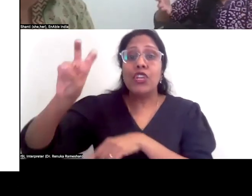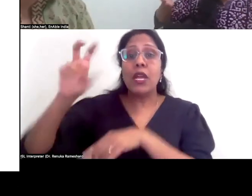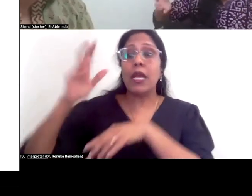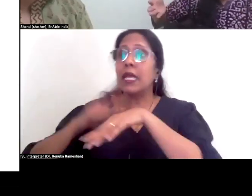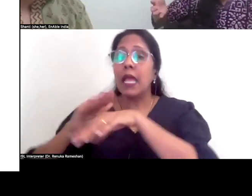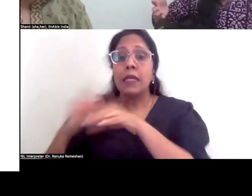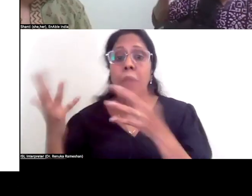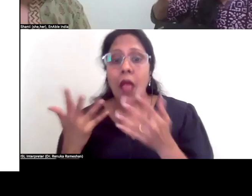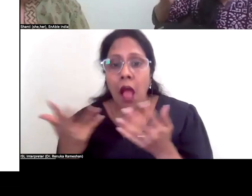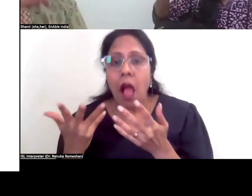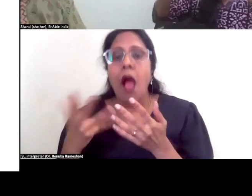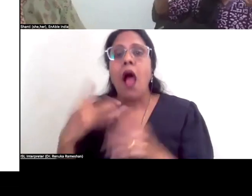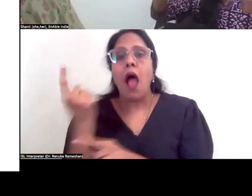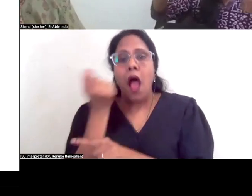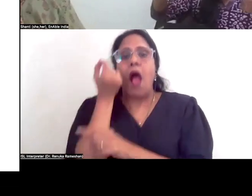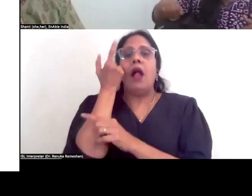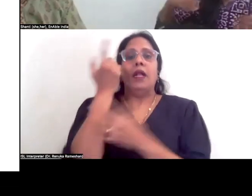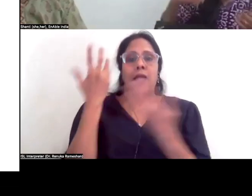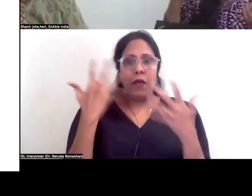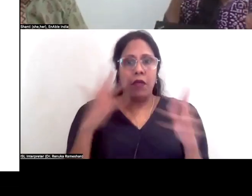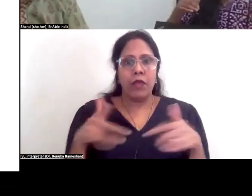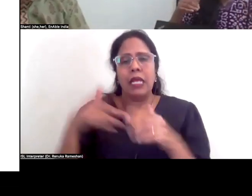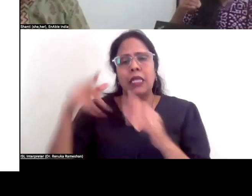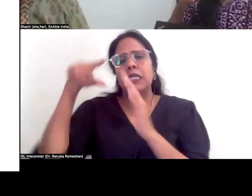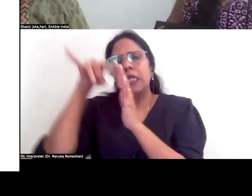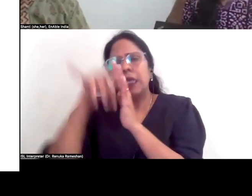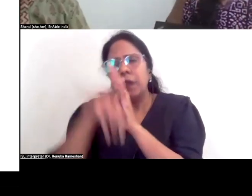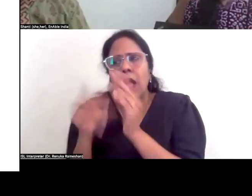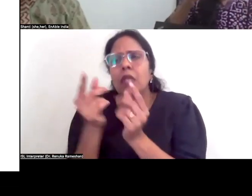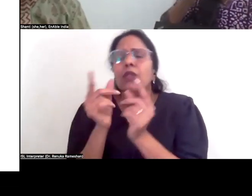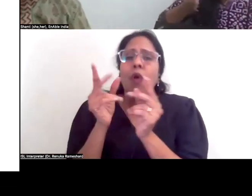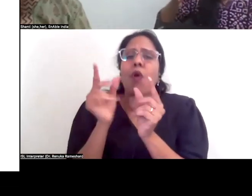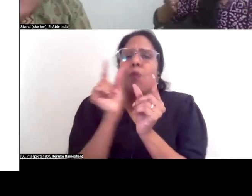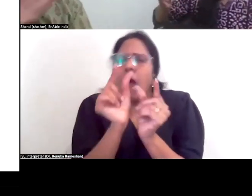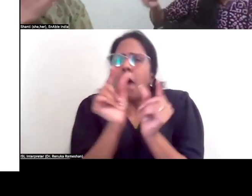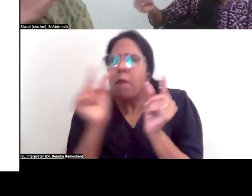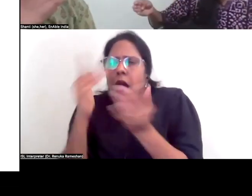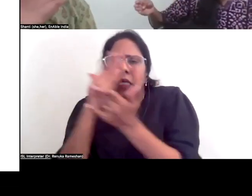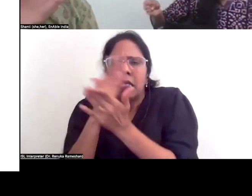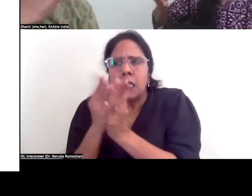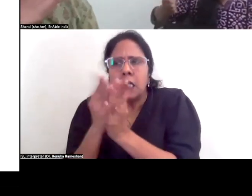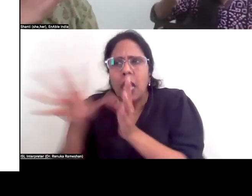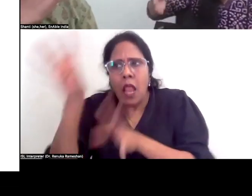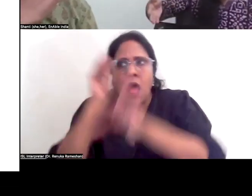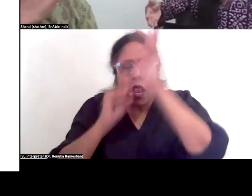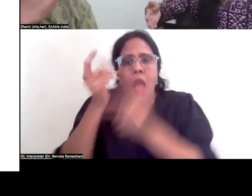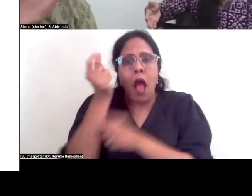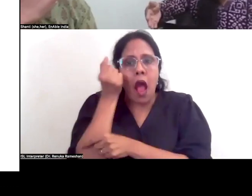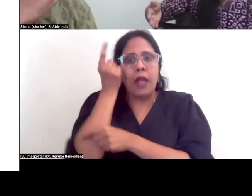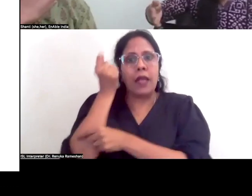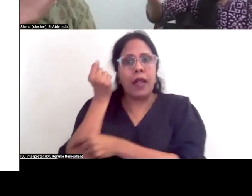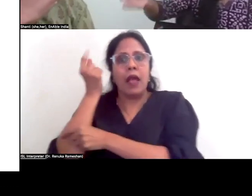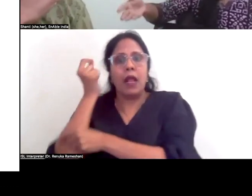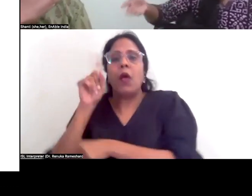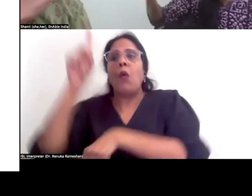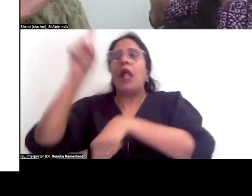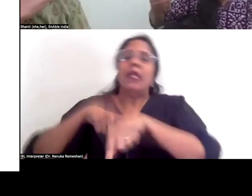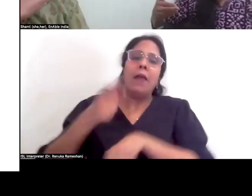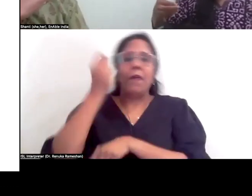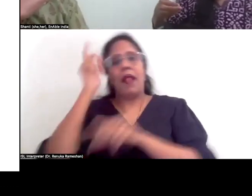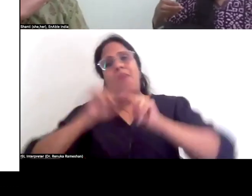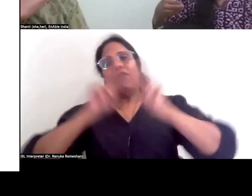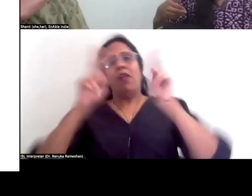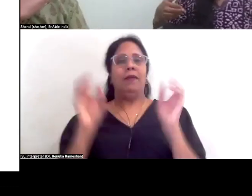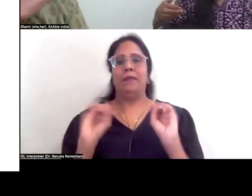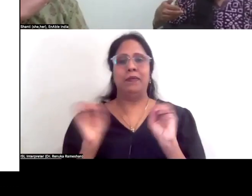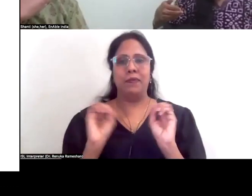one part of it. It was not like deeper, but we understood. And it took some time. It was not just one time, right? I remember Shanti